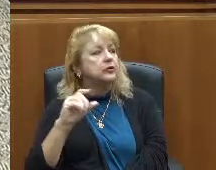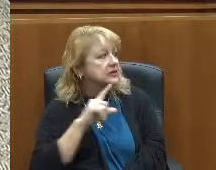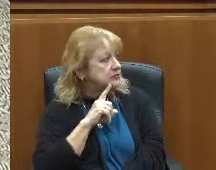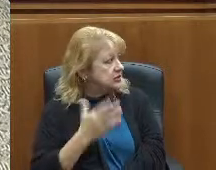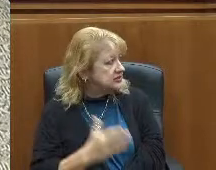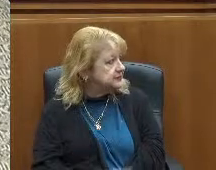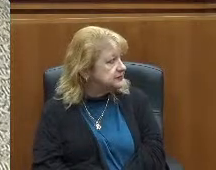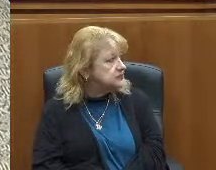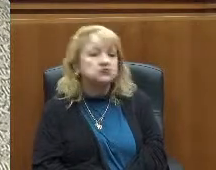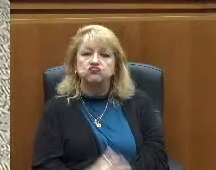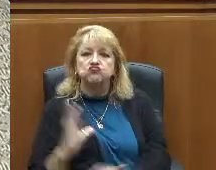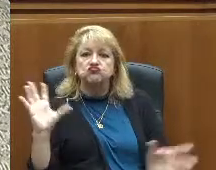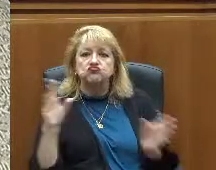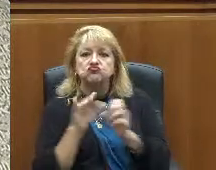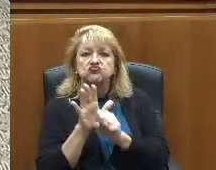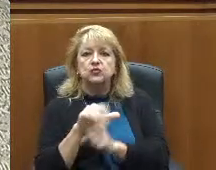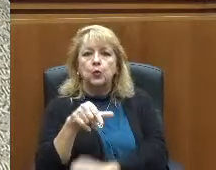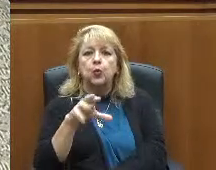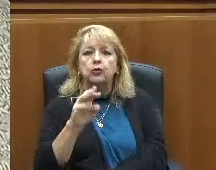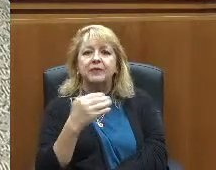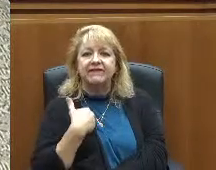is present. We have a quorum.